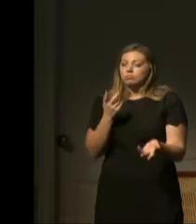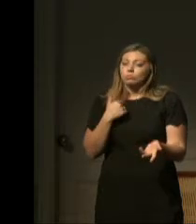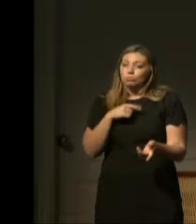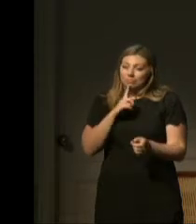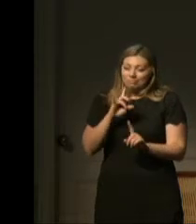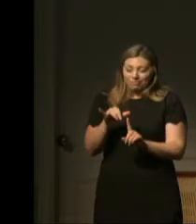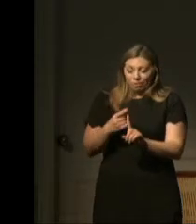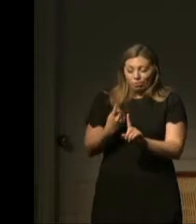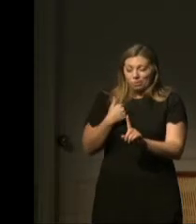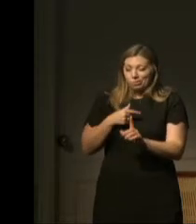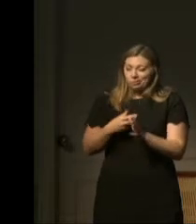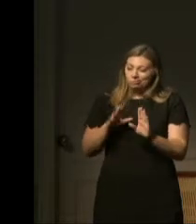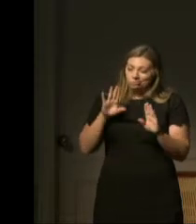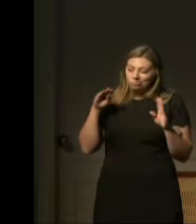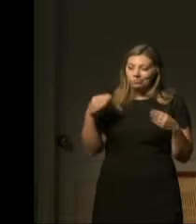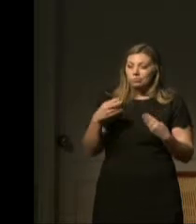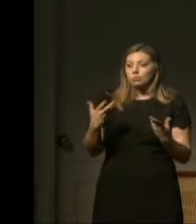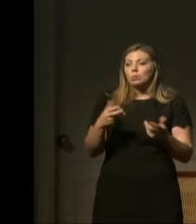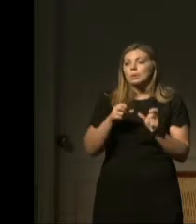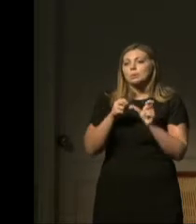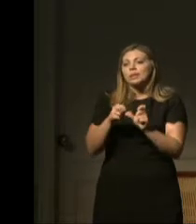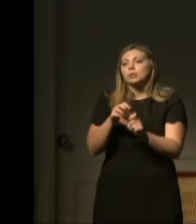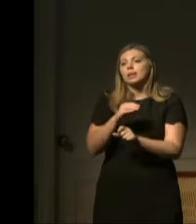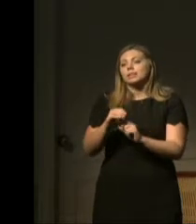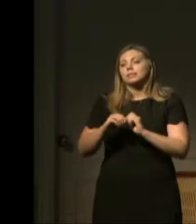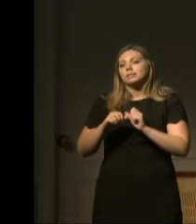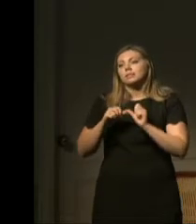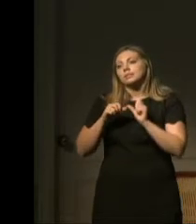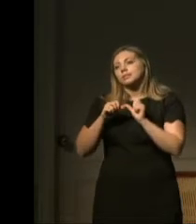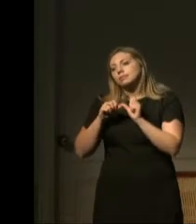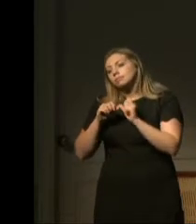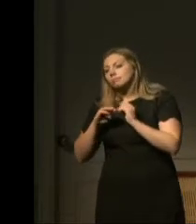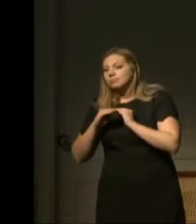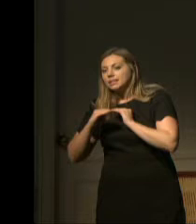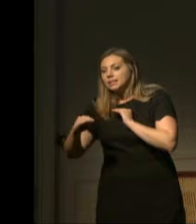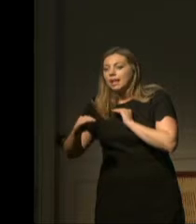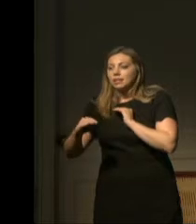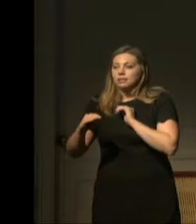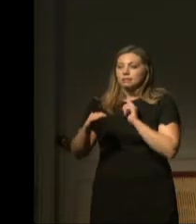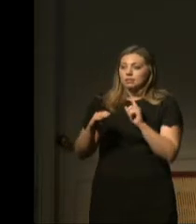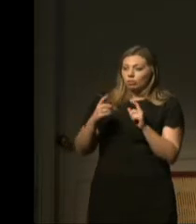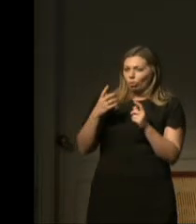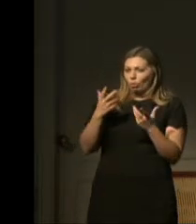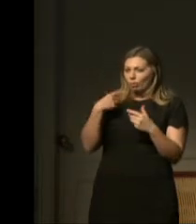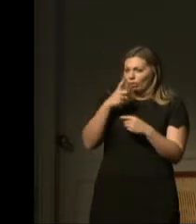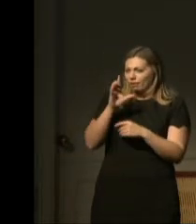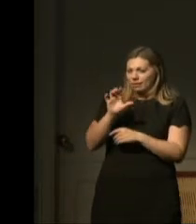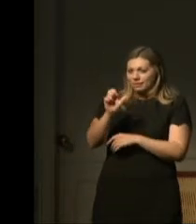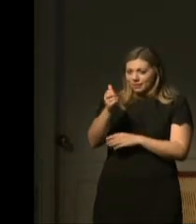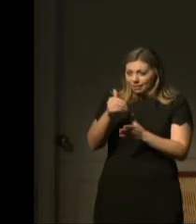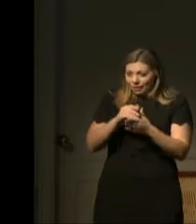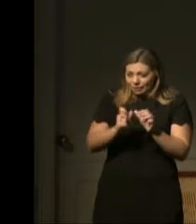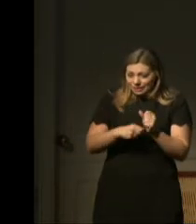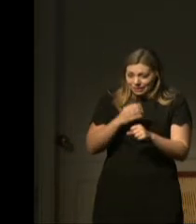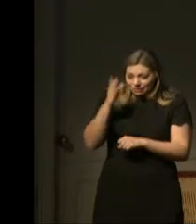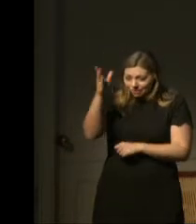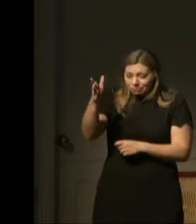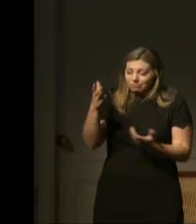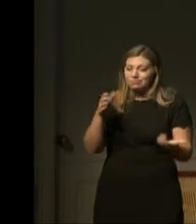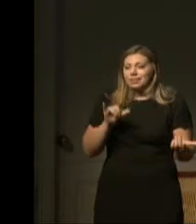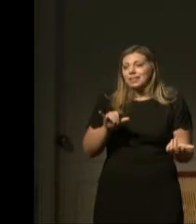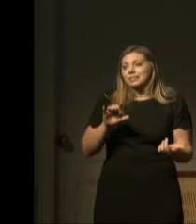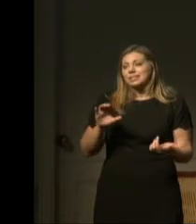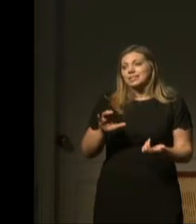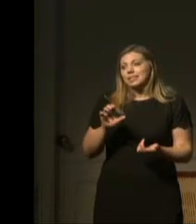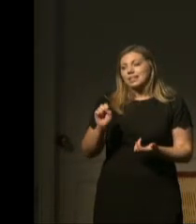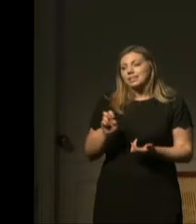the maintainability and sustainability of our work. What is it going to look like in 10,000 years? That CSV file is the